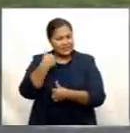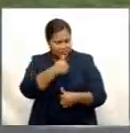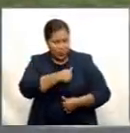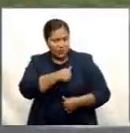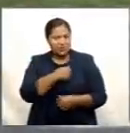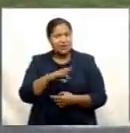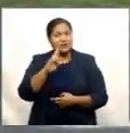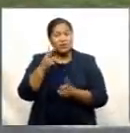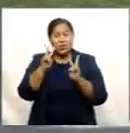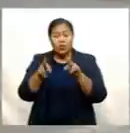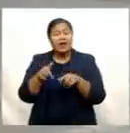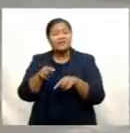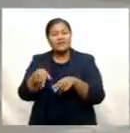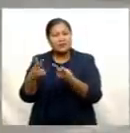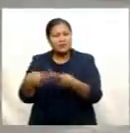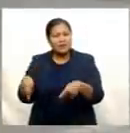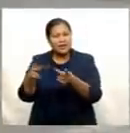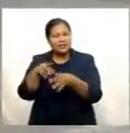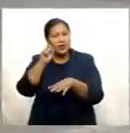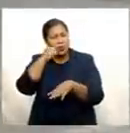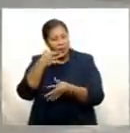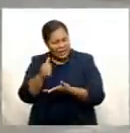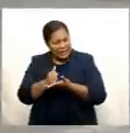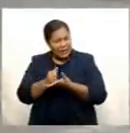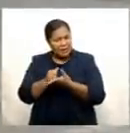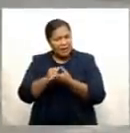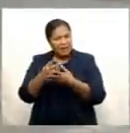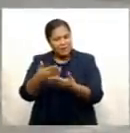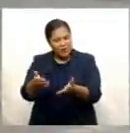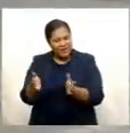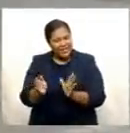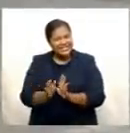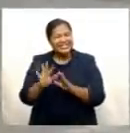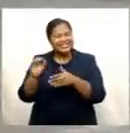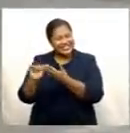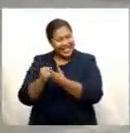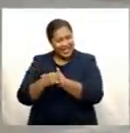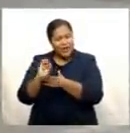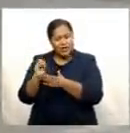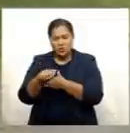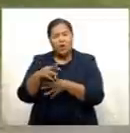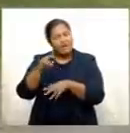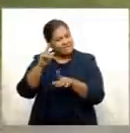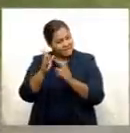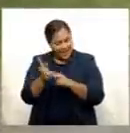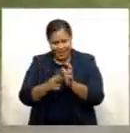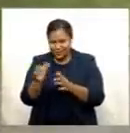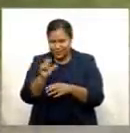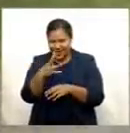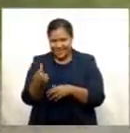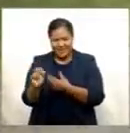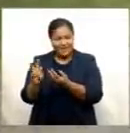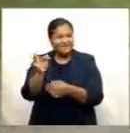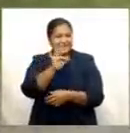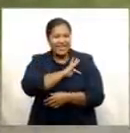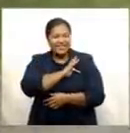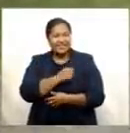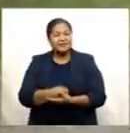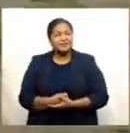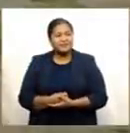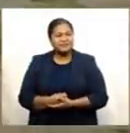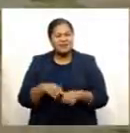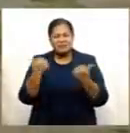to look after the place, which will keep the province safe, so villagers should have faith. A lot of misinformation on the